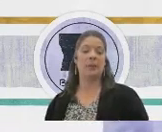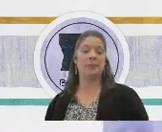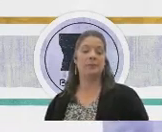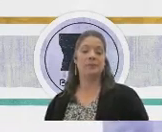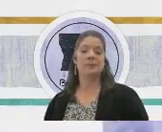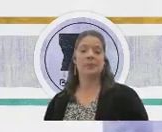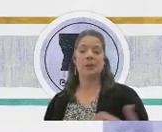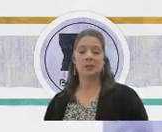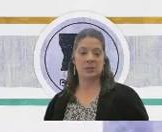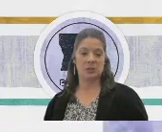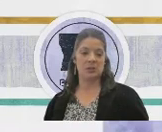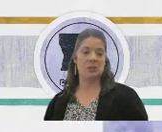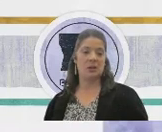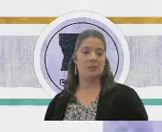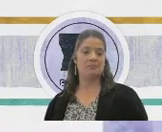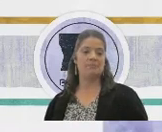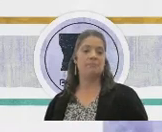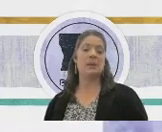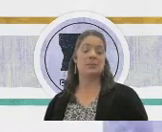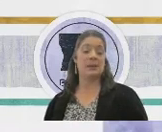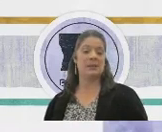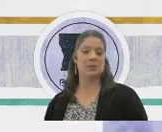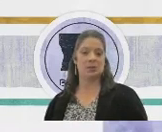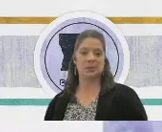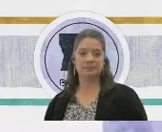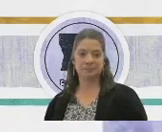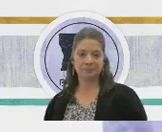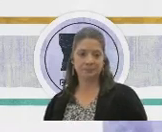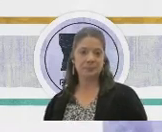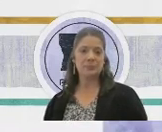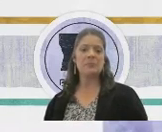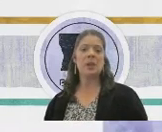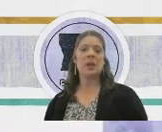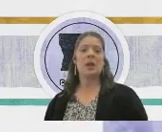your decision, make the best decision.